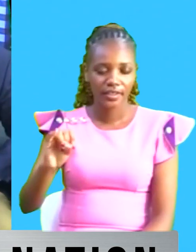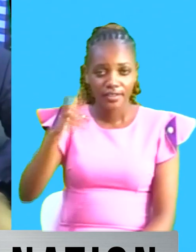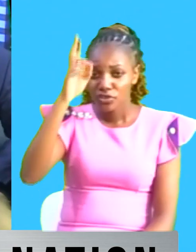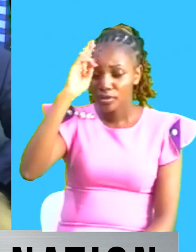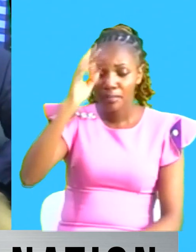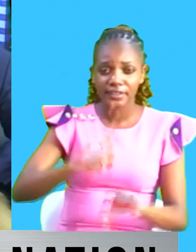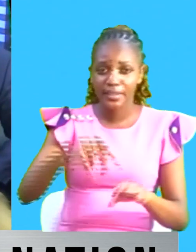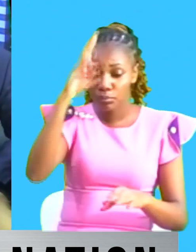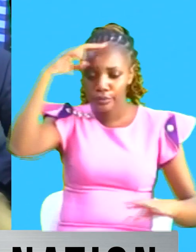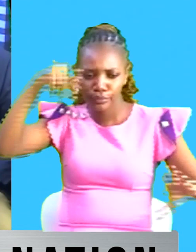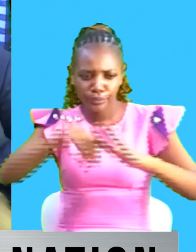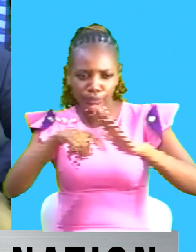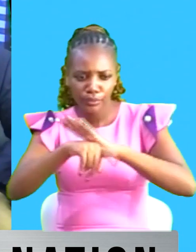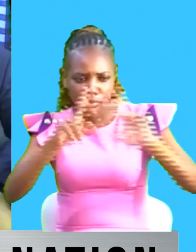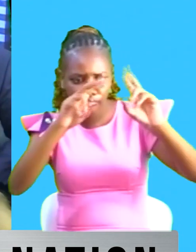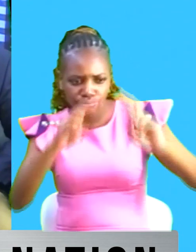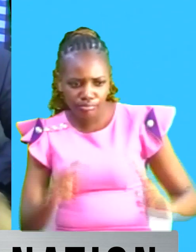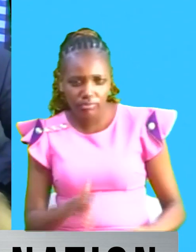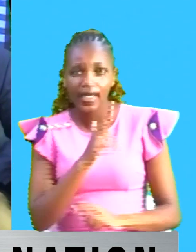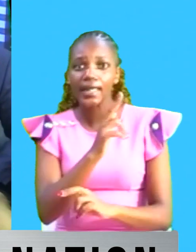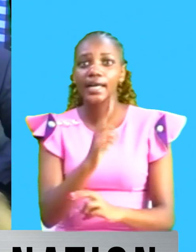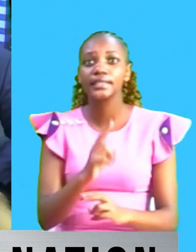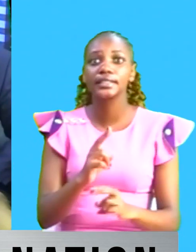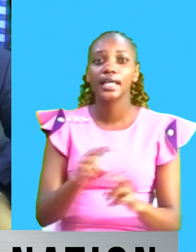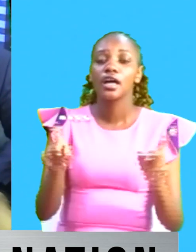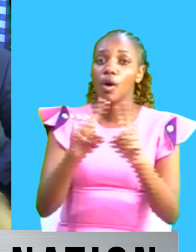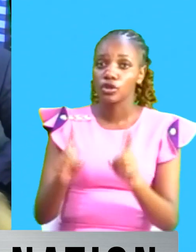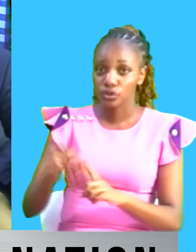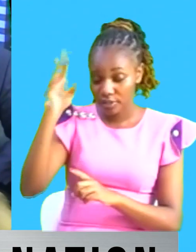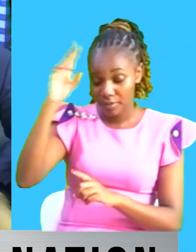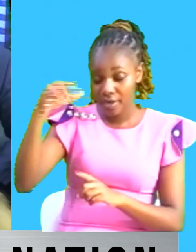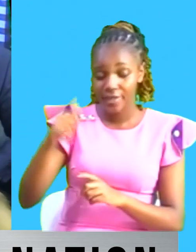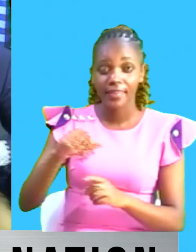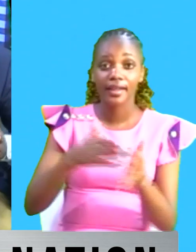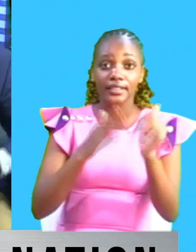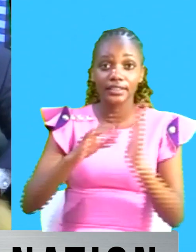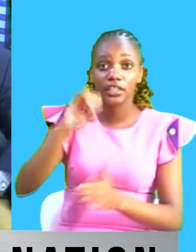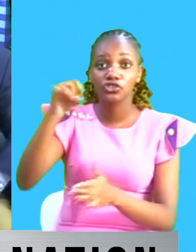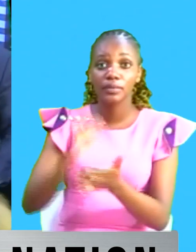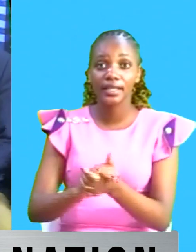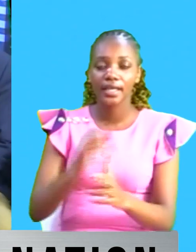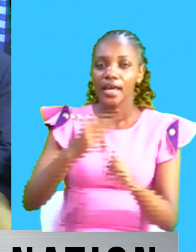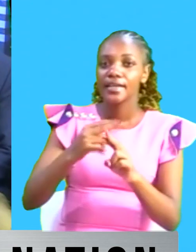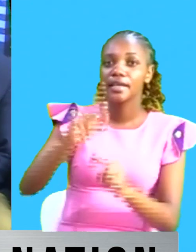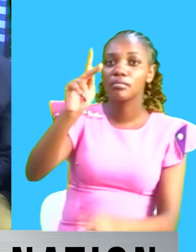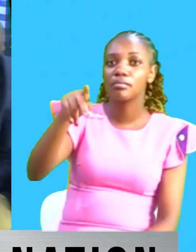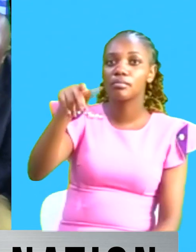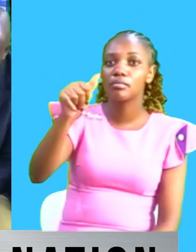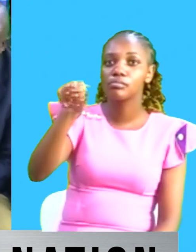Jubilee. And that reminds me, another leader of Jubilee in Watamu, Pauline Njoroge, also